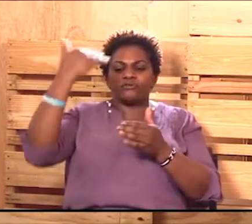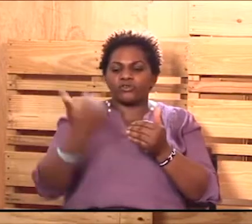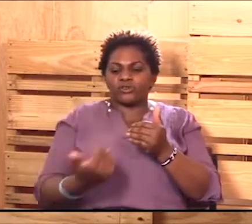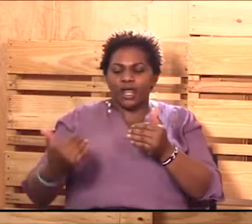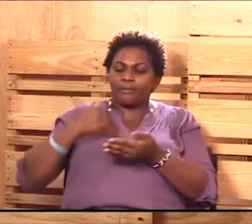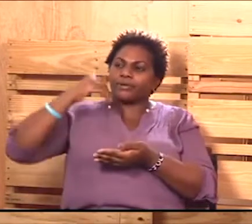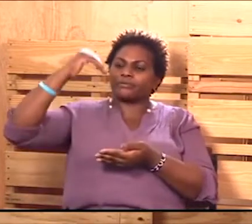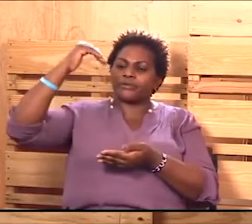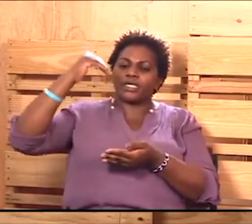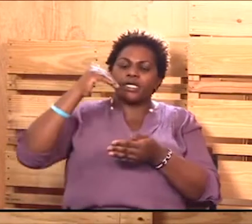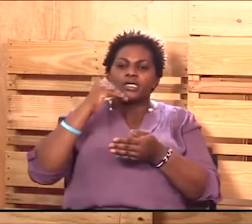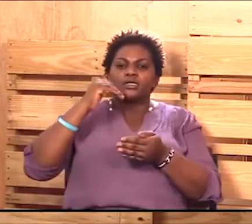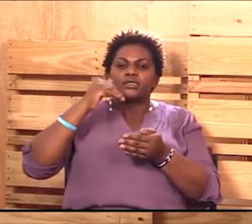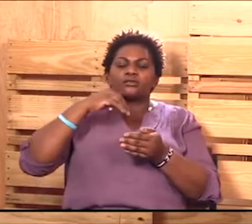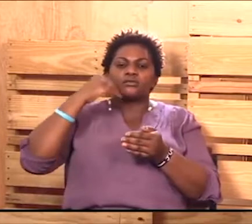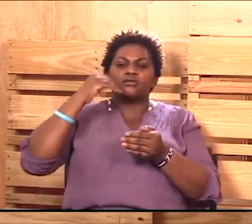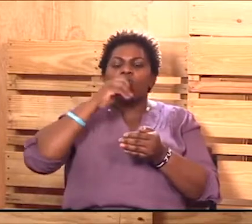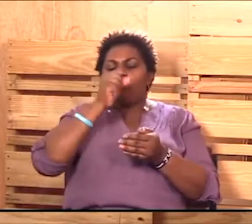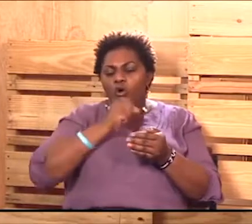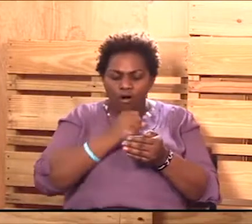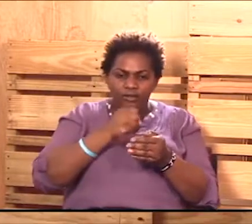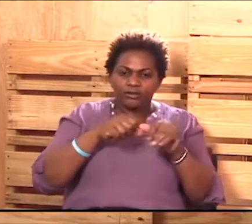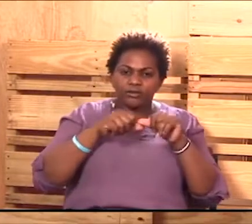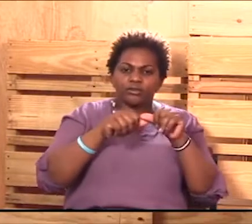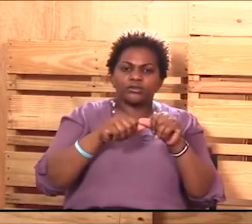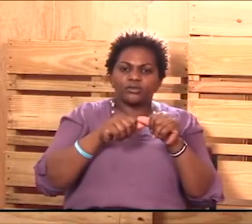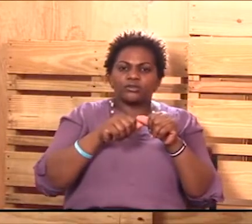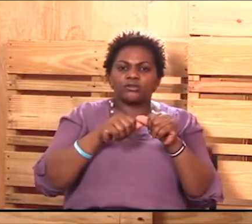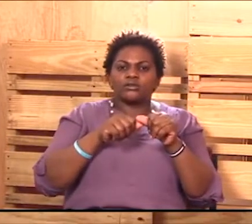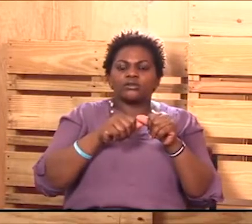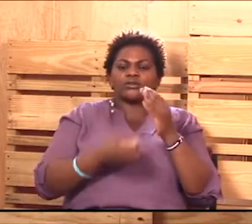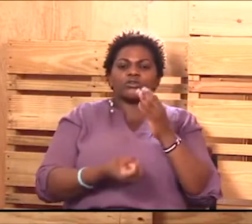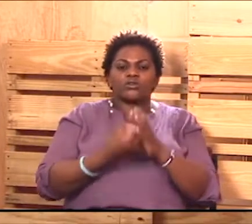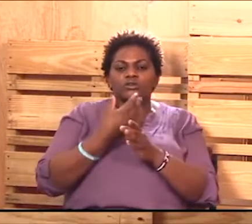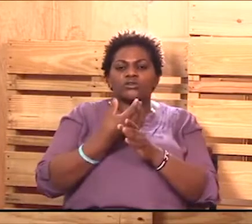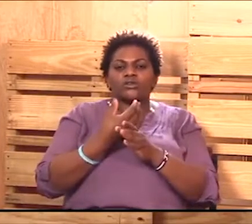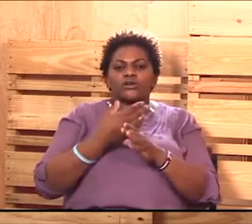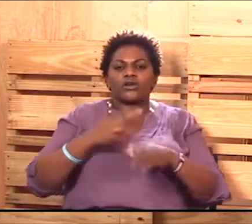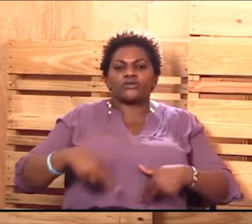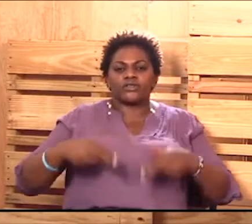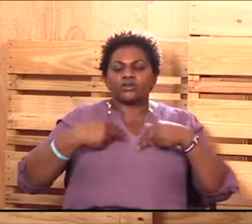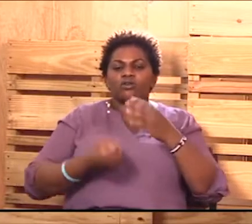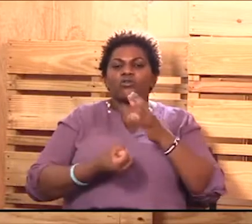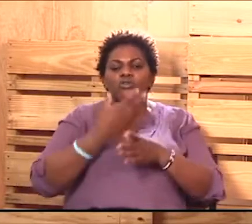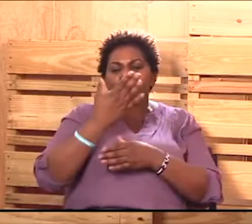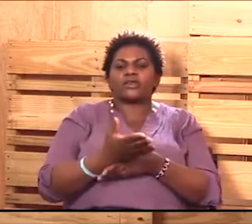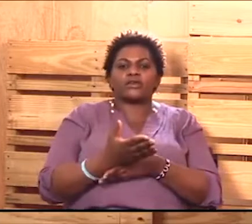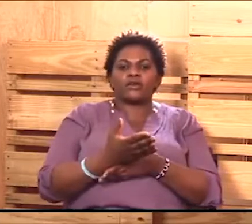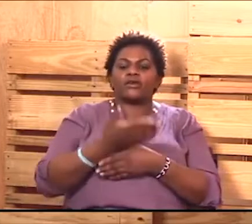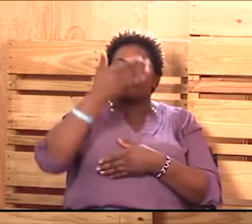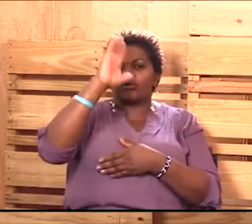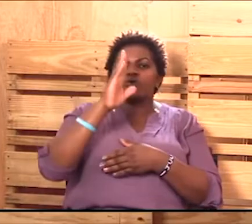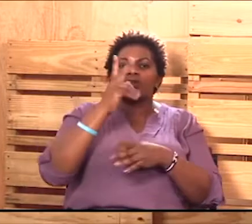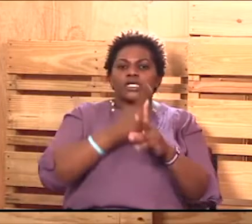young. Or those who are already older are getting older. So definitely there is a growth, a physical growth that was happening. But